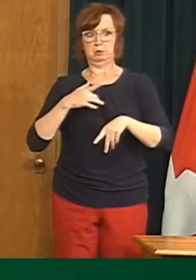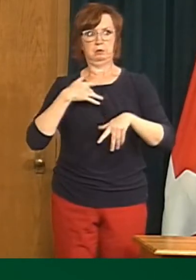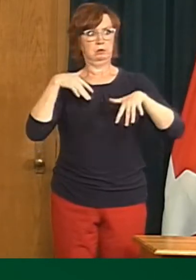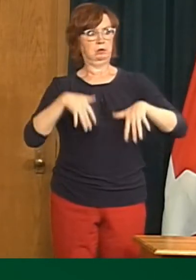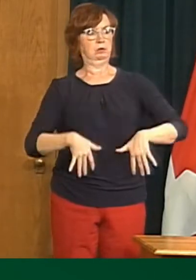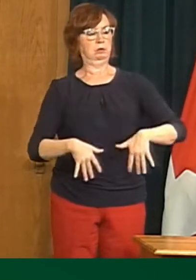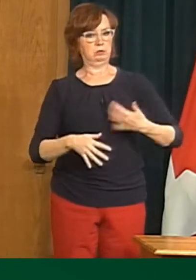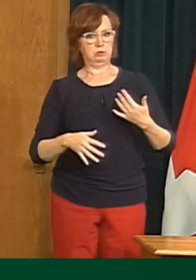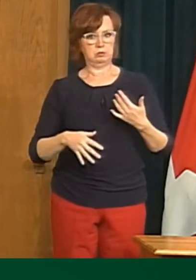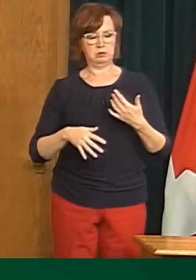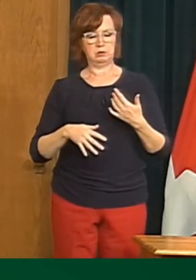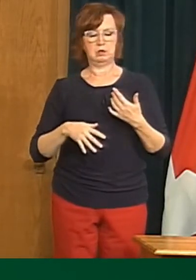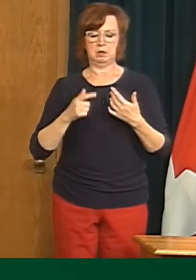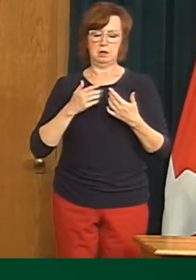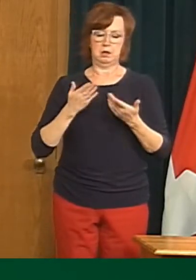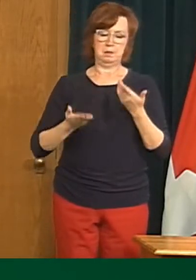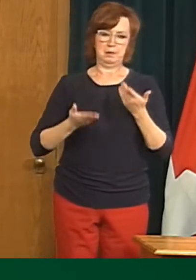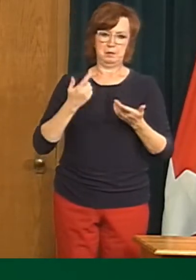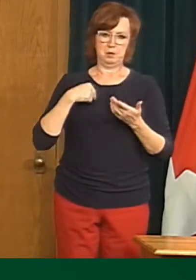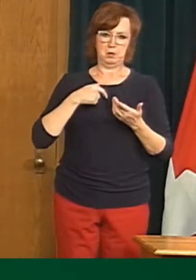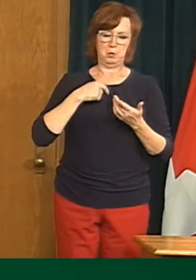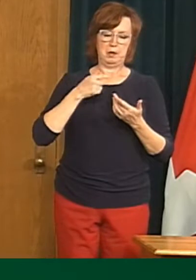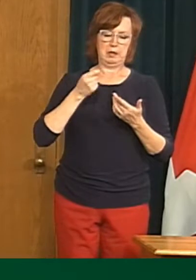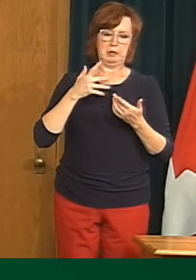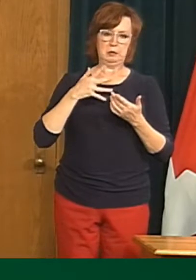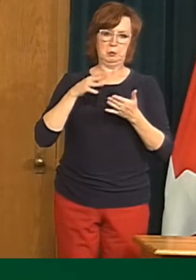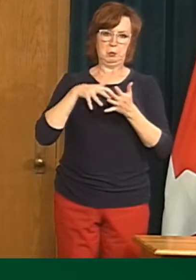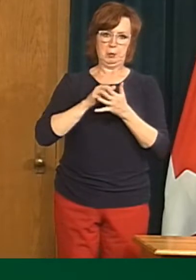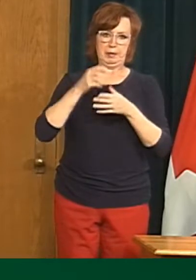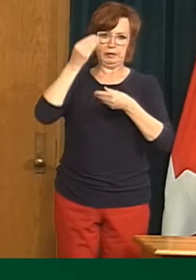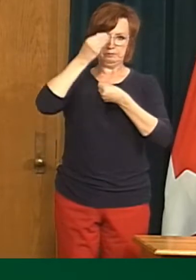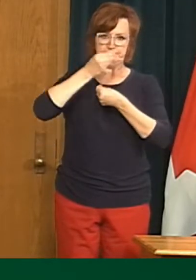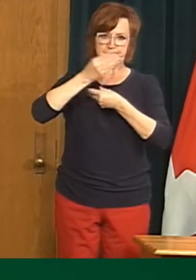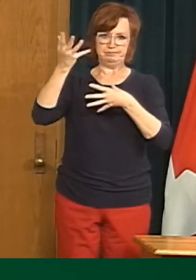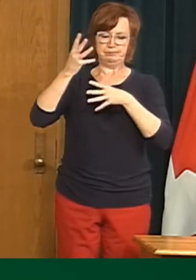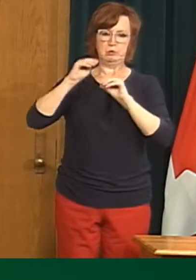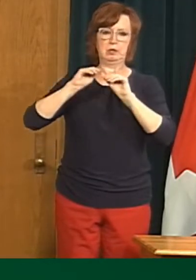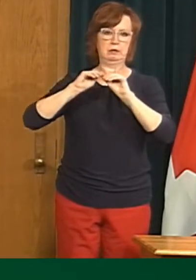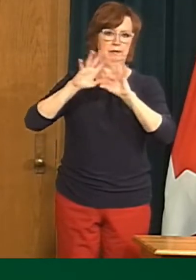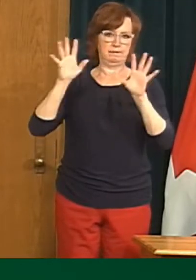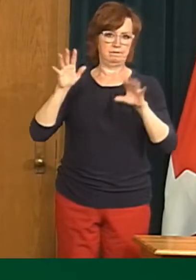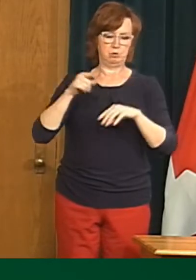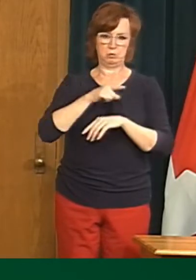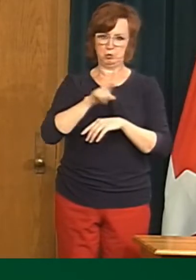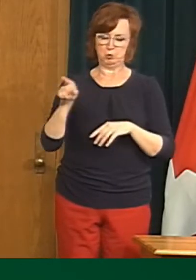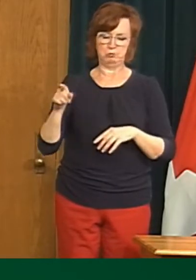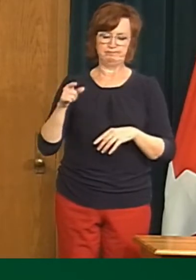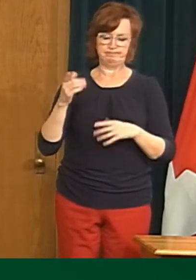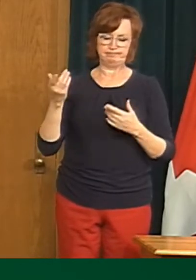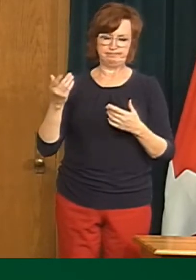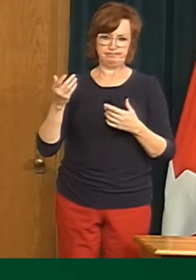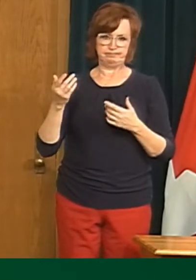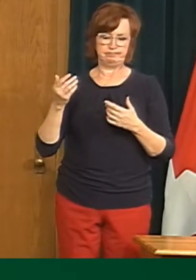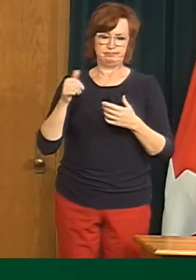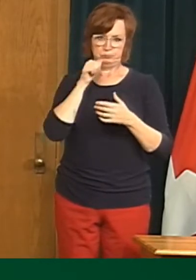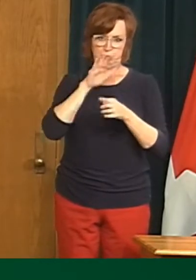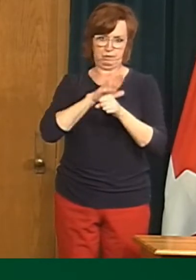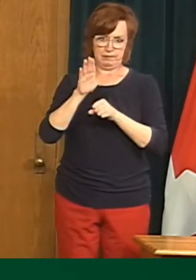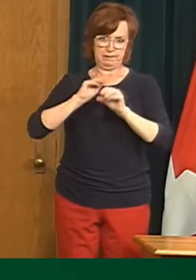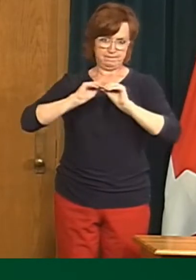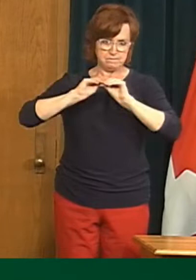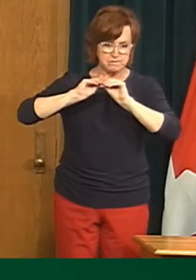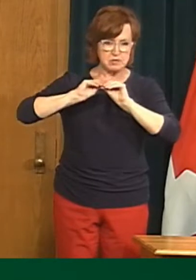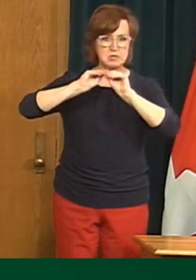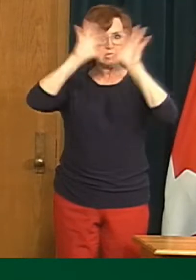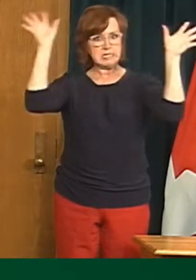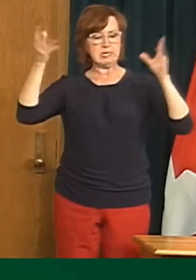there, but it is temporary. I understand it fully, though, the concern. I've been through this in my community in years past. Many communities